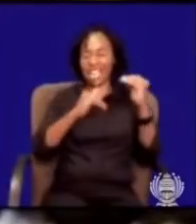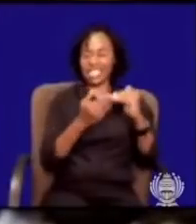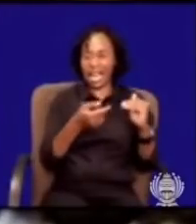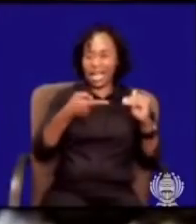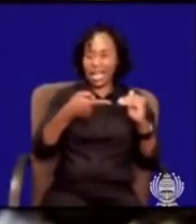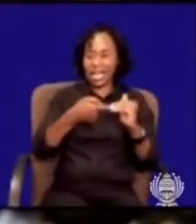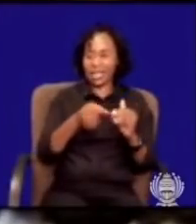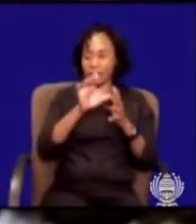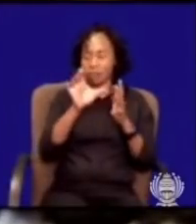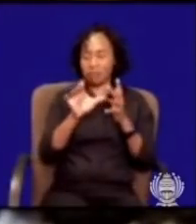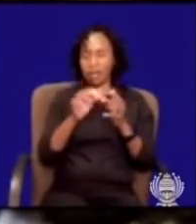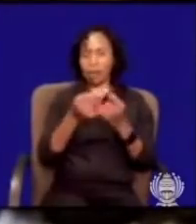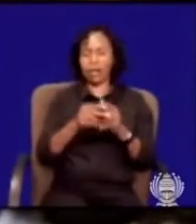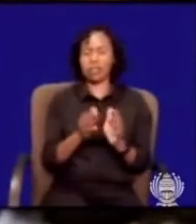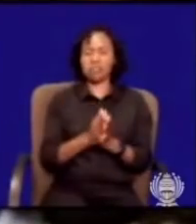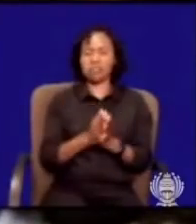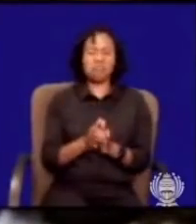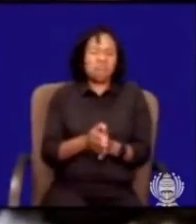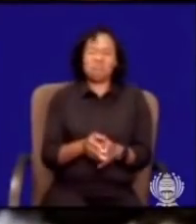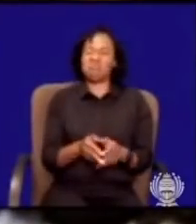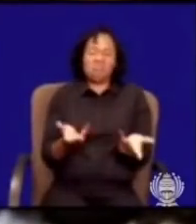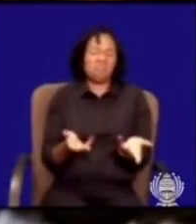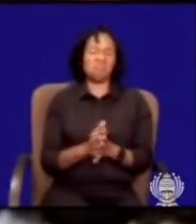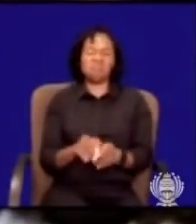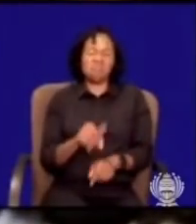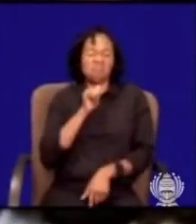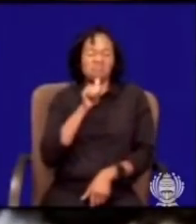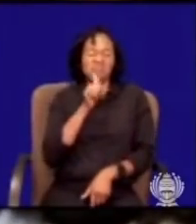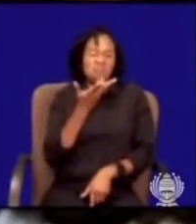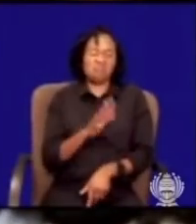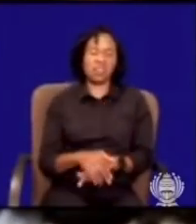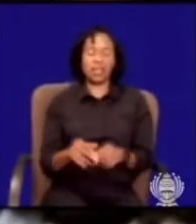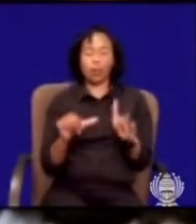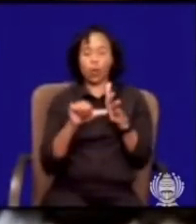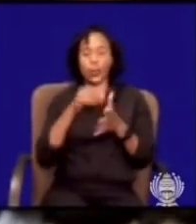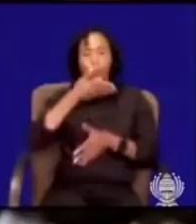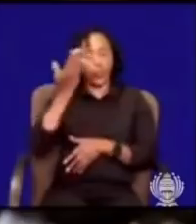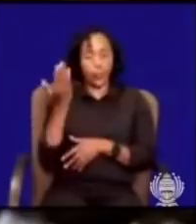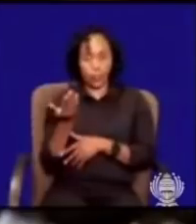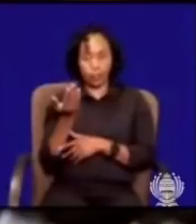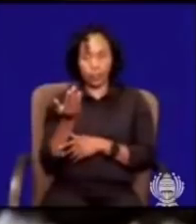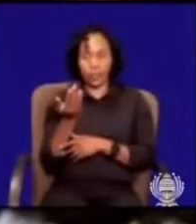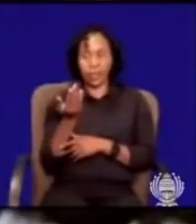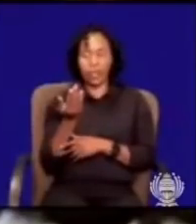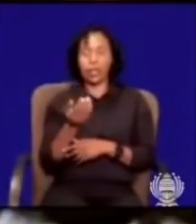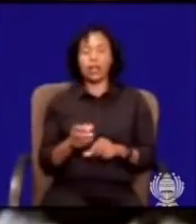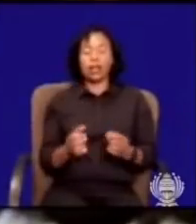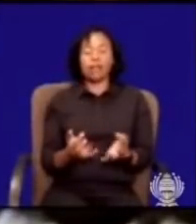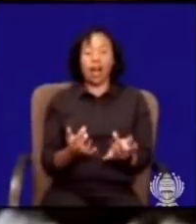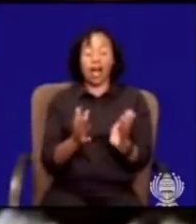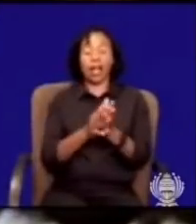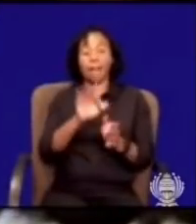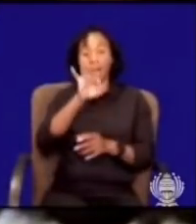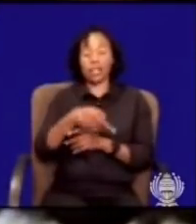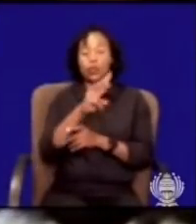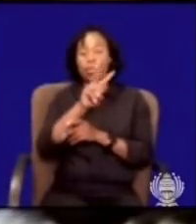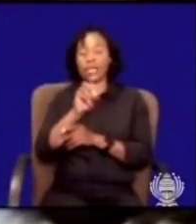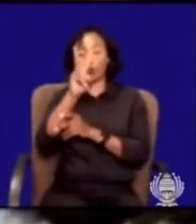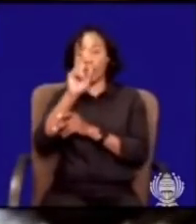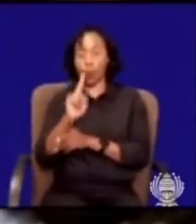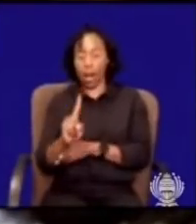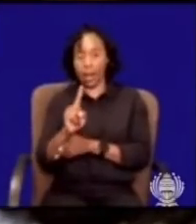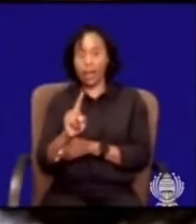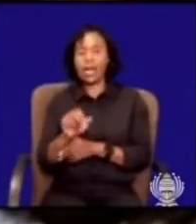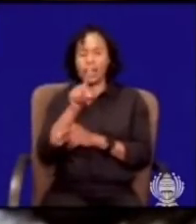characterized by a total lack of urgency to self-correct. An electrical fire in March 2021 provided an opportunity